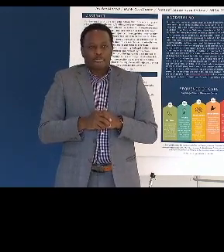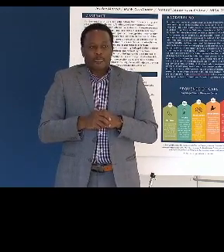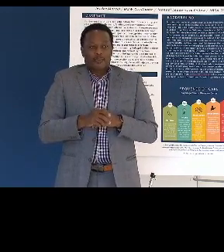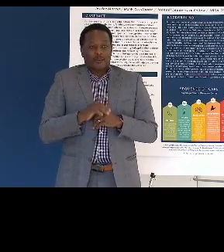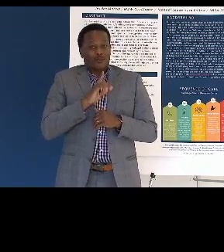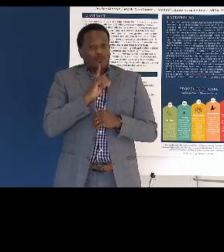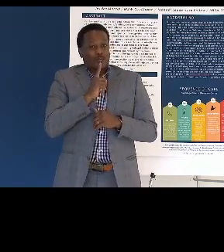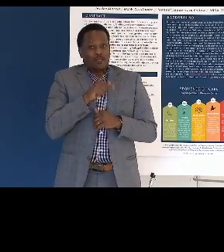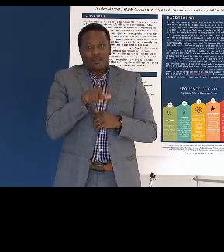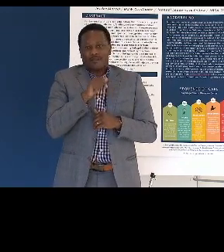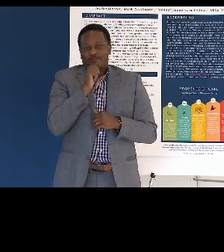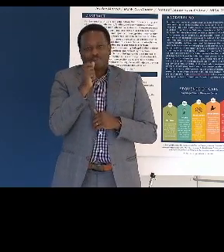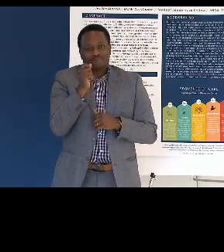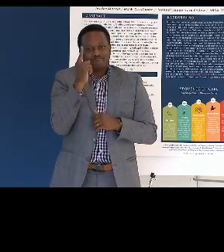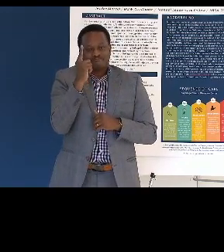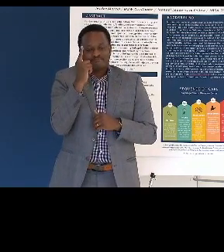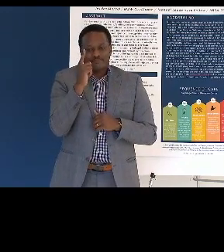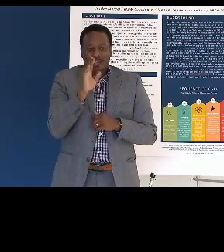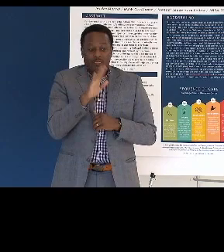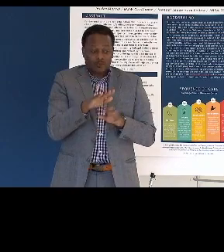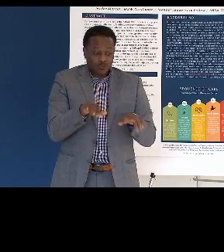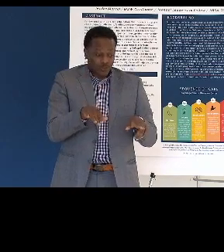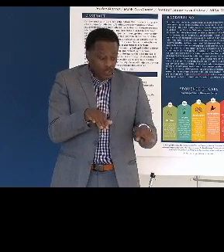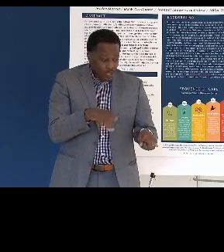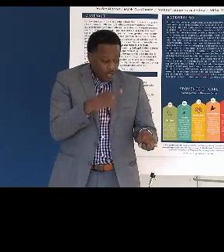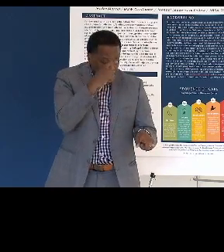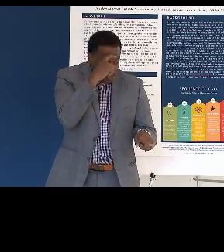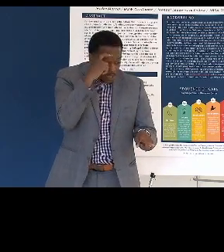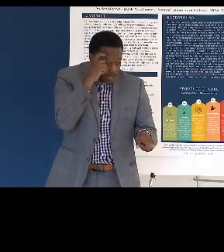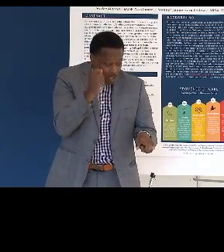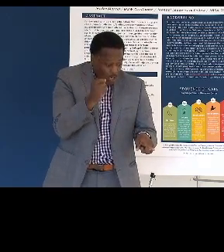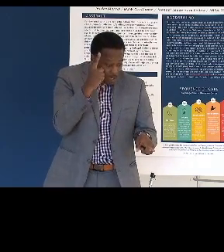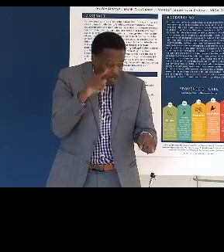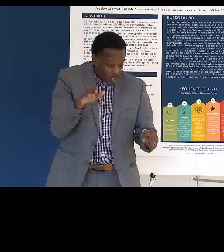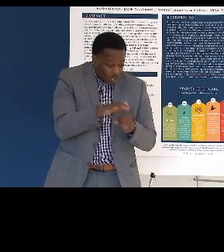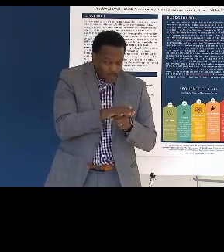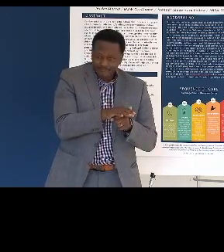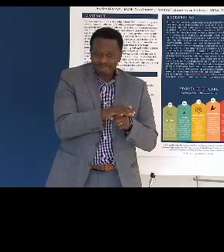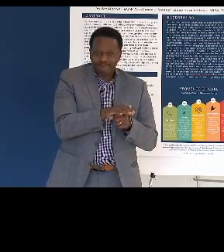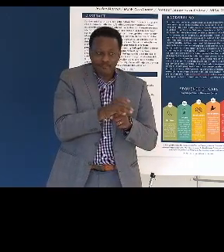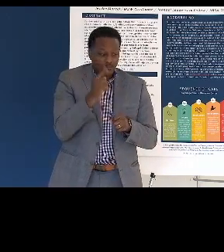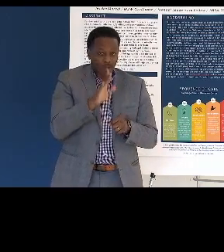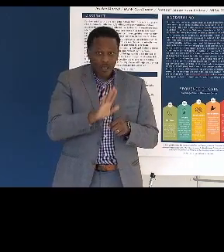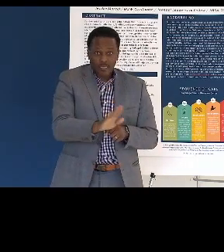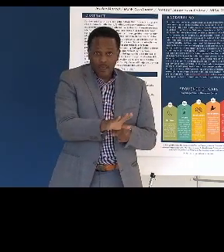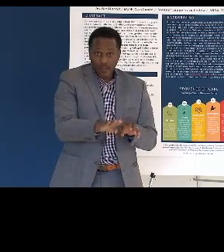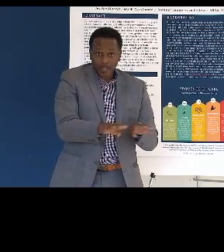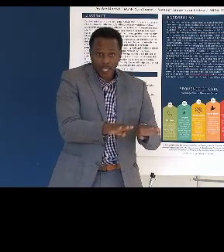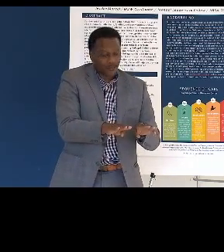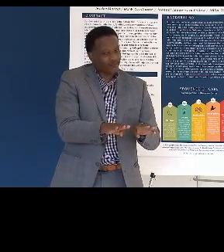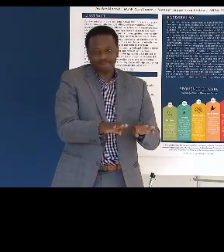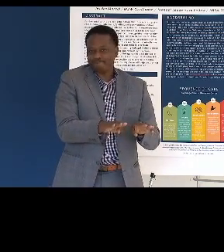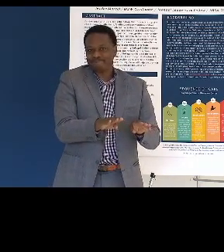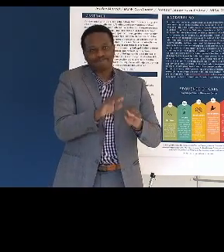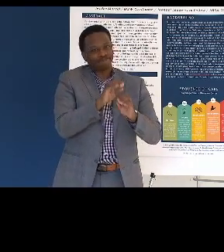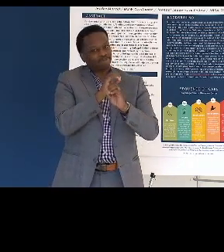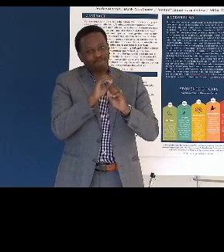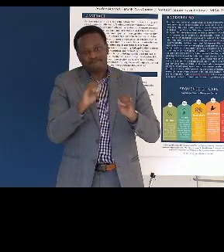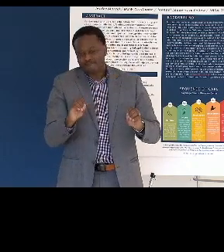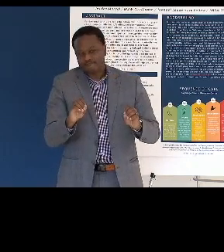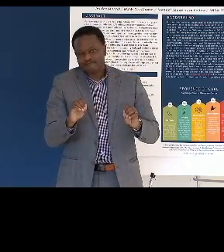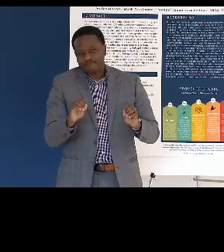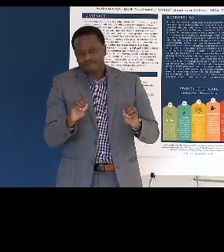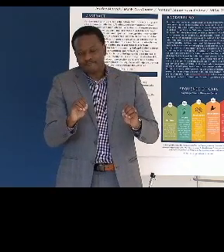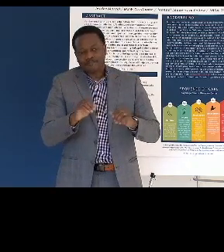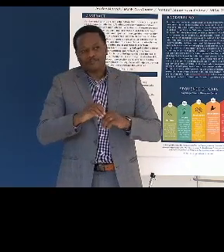understanding the trauma that these children have been through and understanding the behaviors that come along with this trauma.